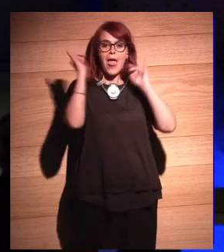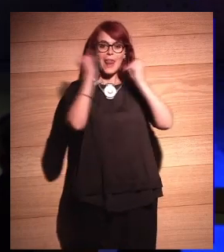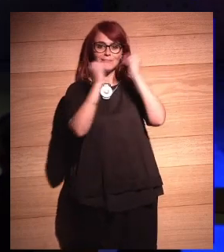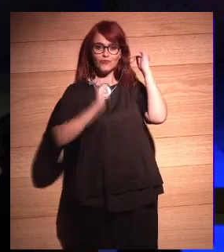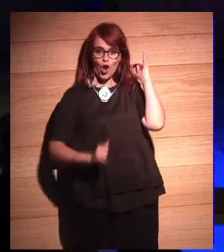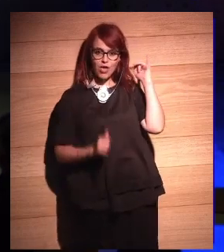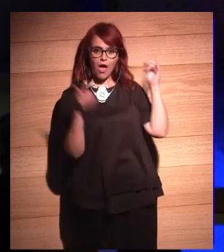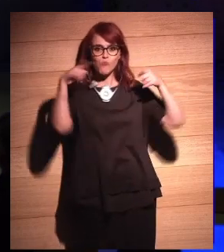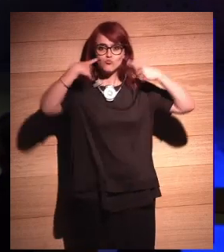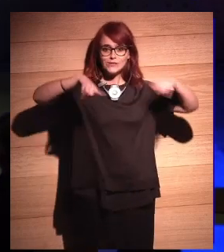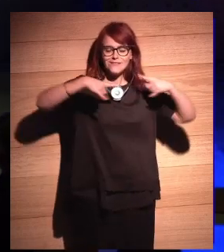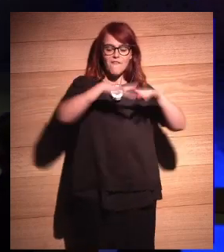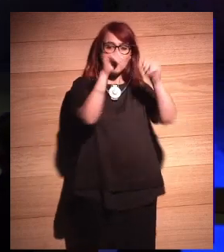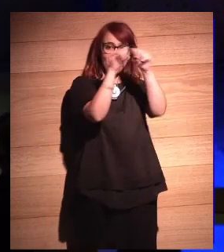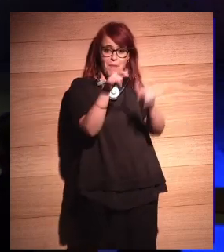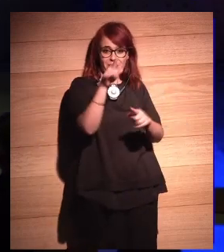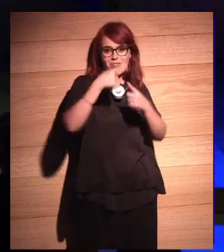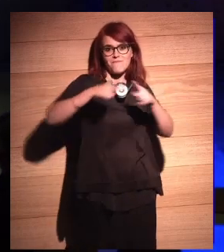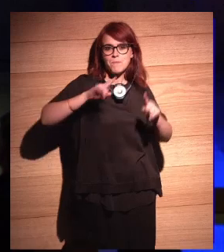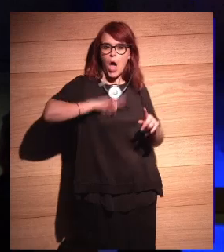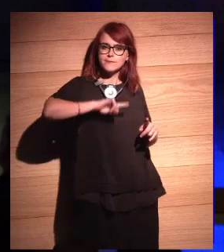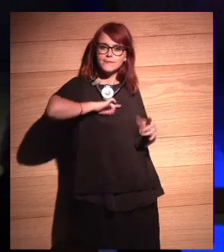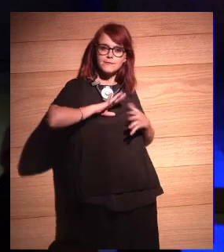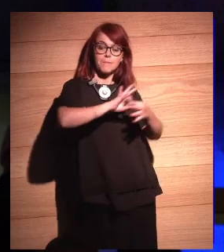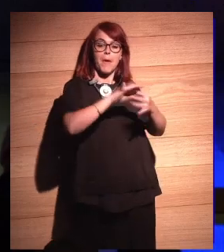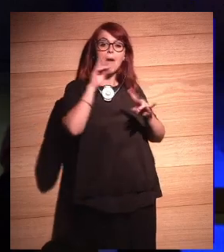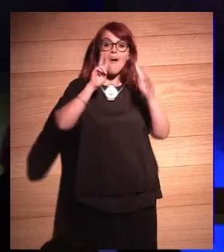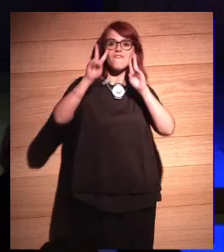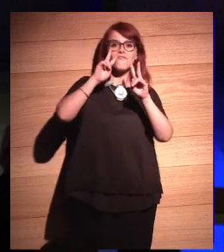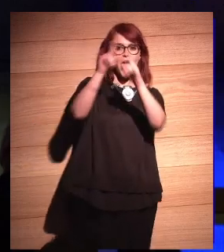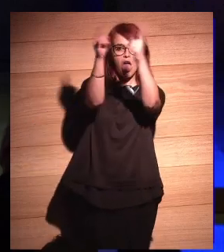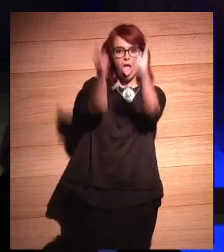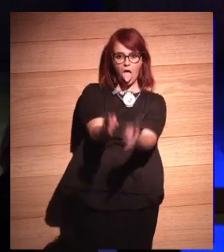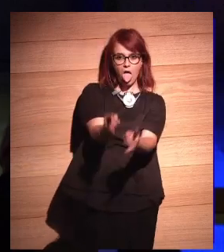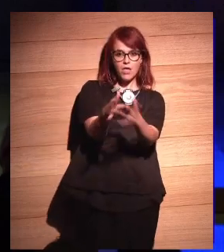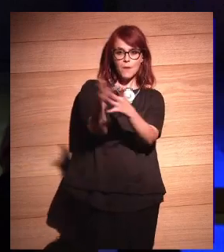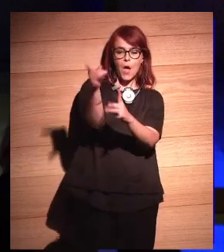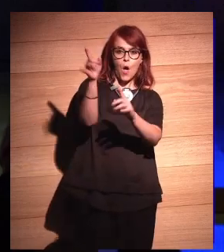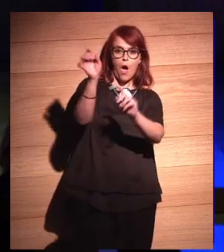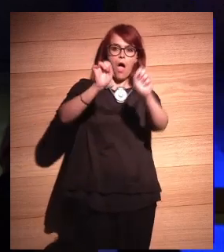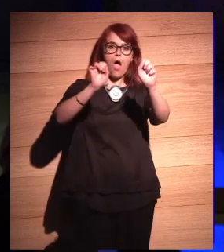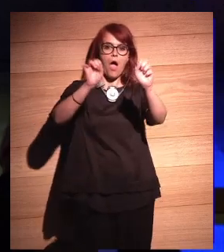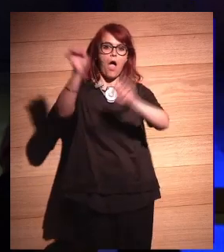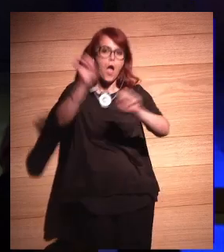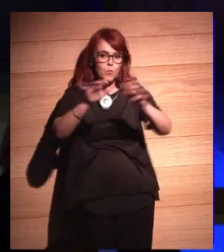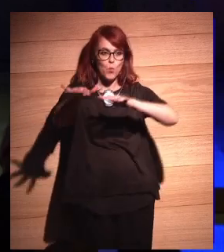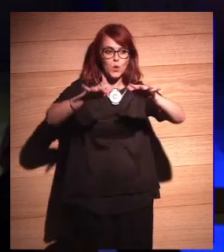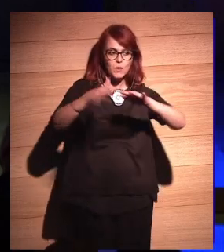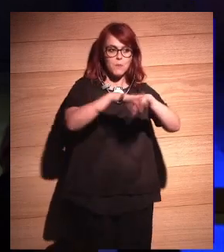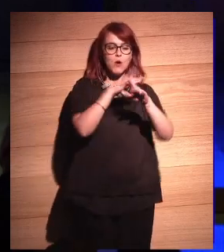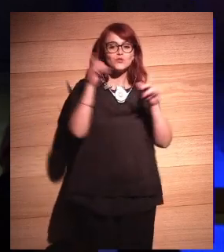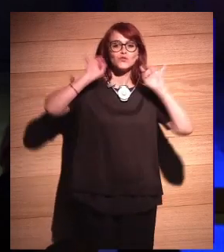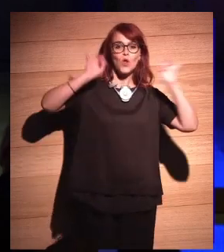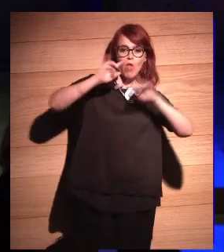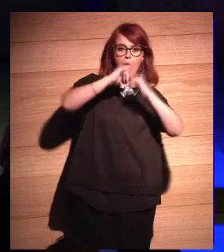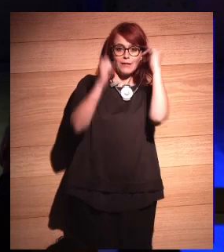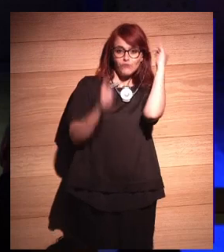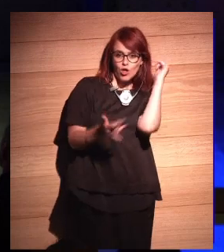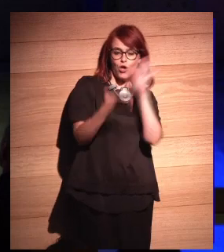makes a little bit more sense because you can see it being created in the spot, and electronic music, electronic sounds and effects get sort